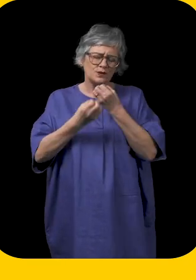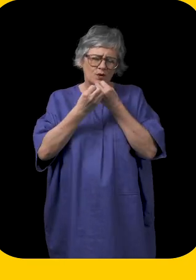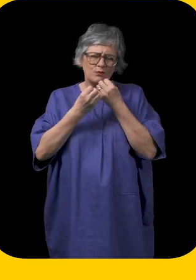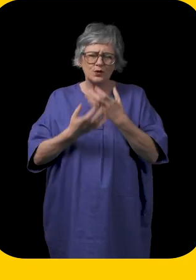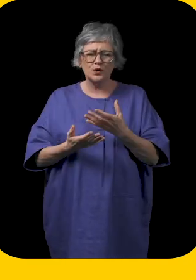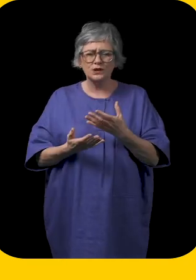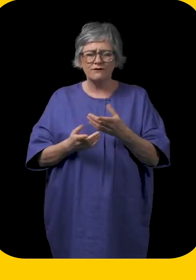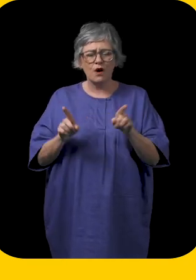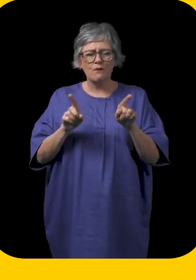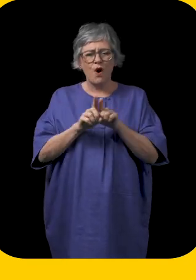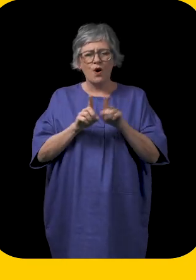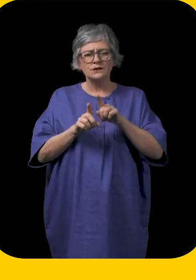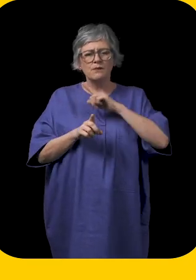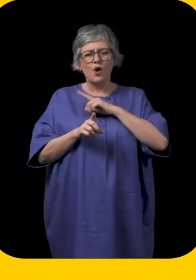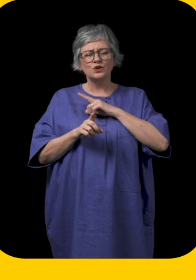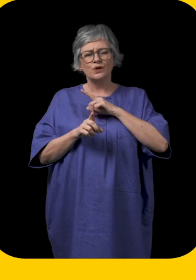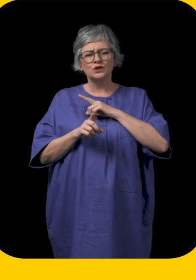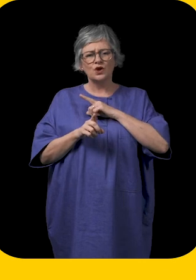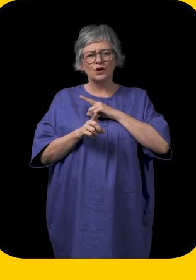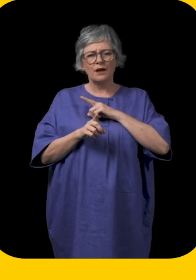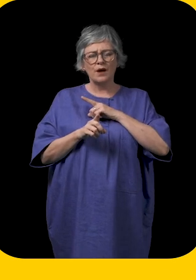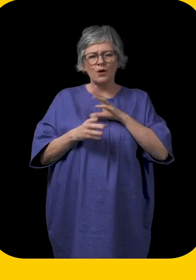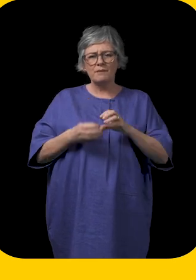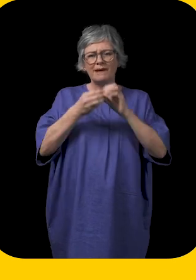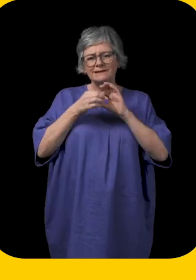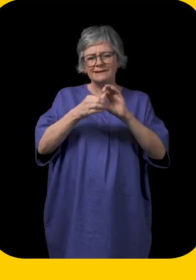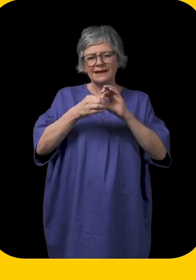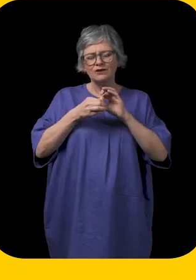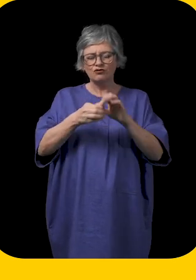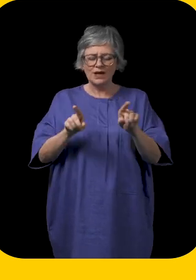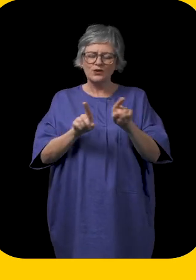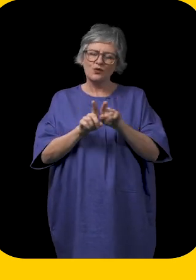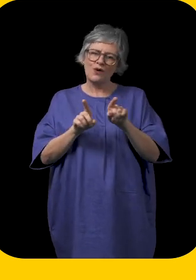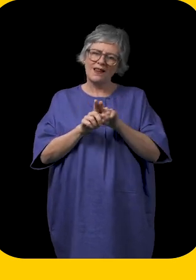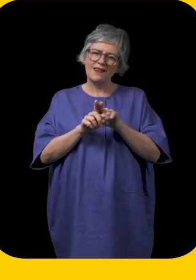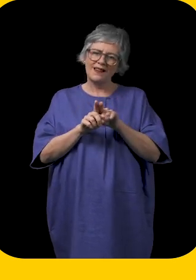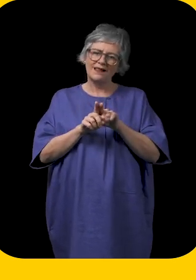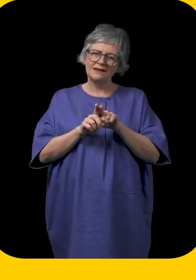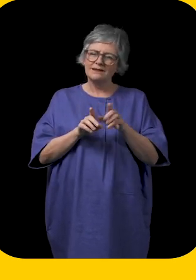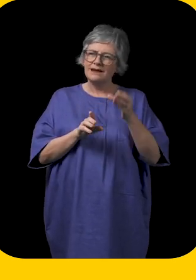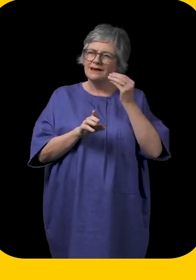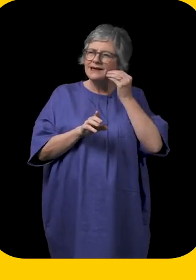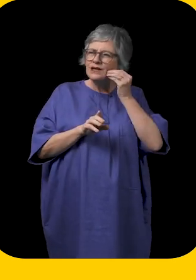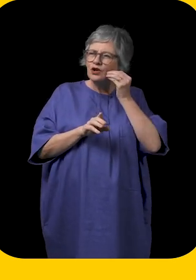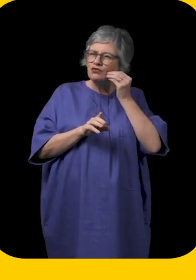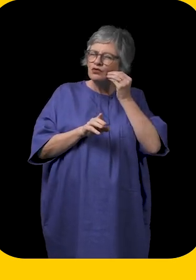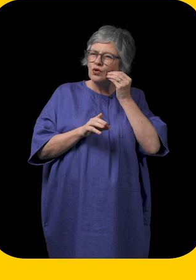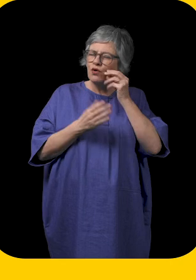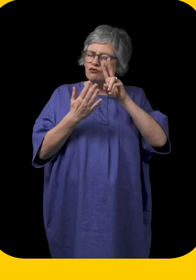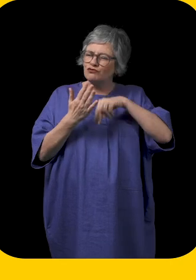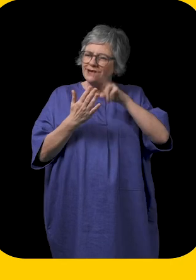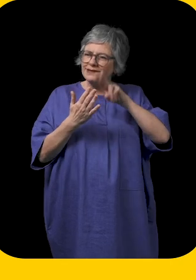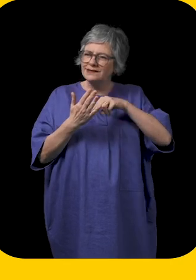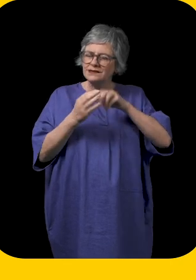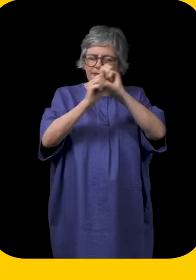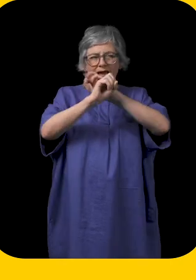that was so beautiful. But also just because we're talking about like faith and connection as well. And yeah, just sort of hearing you reading and the imagery that you were reading